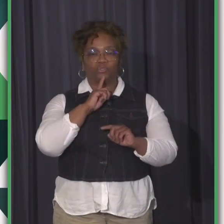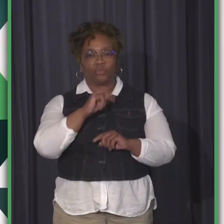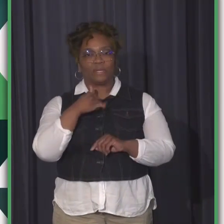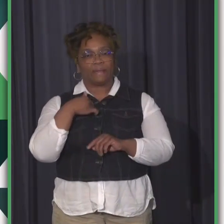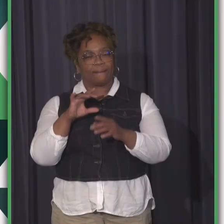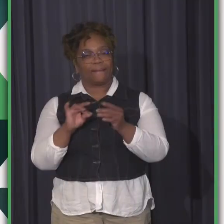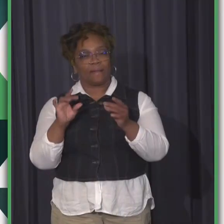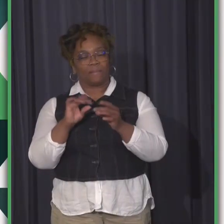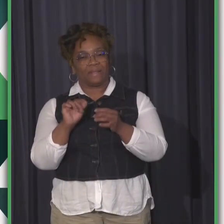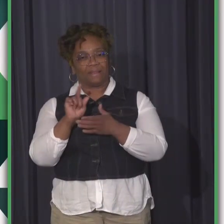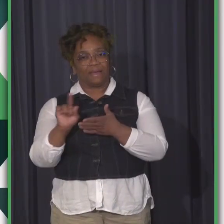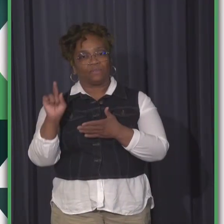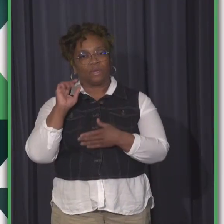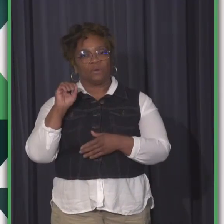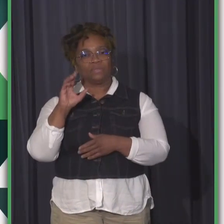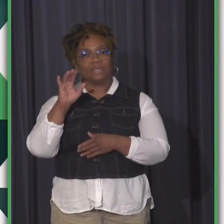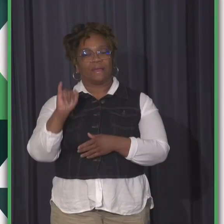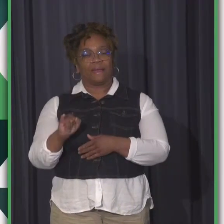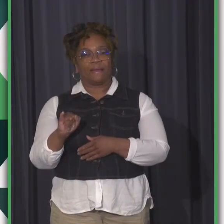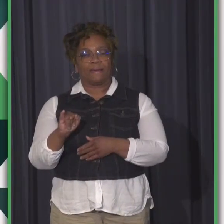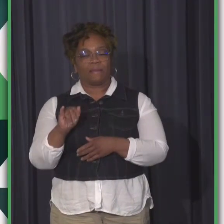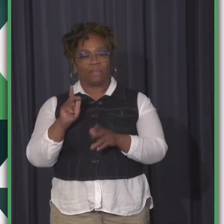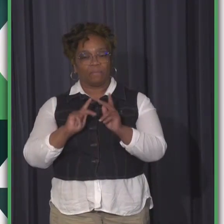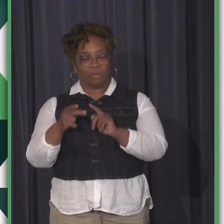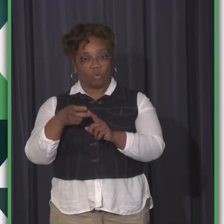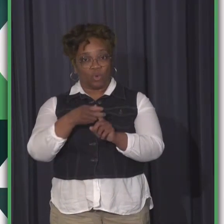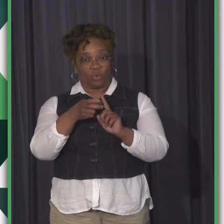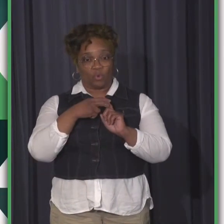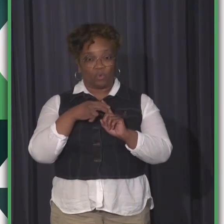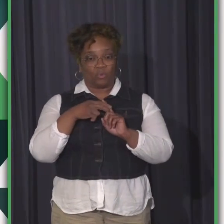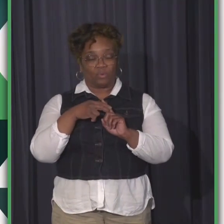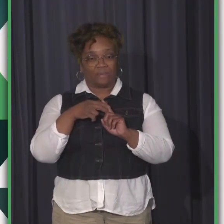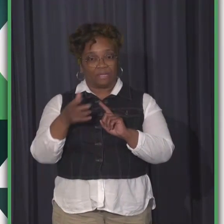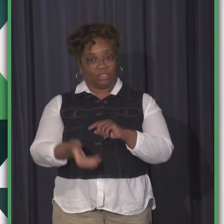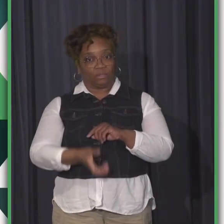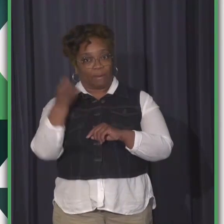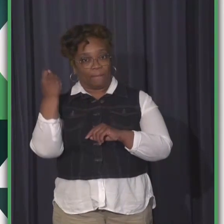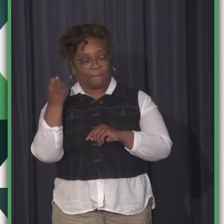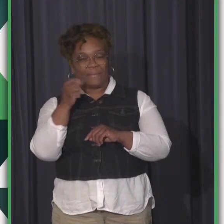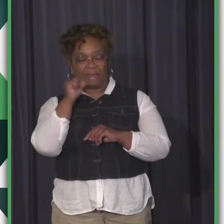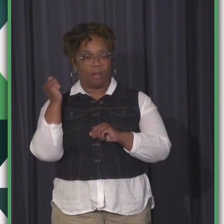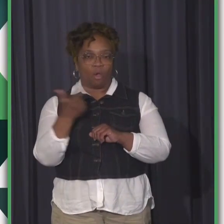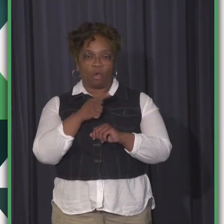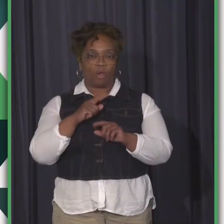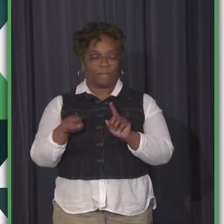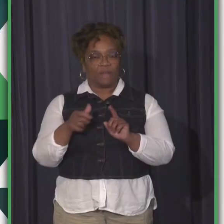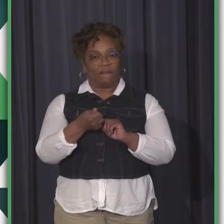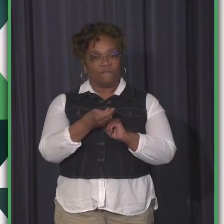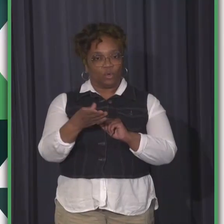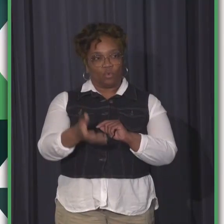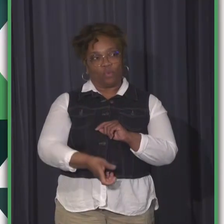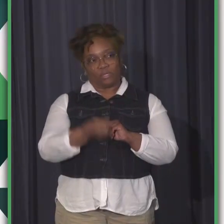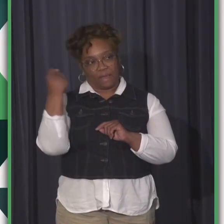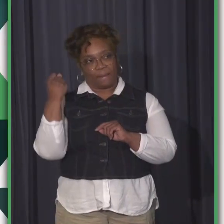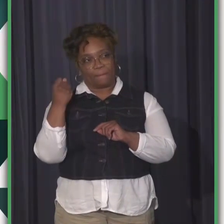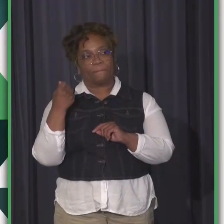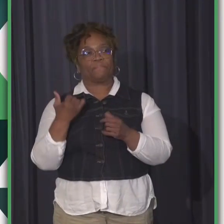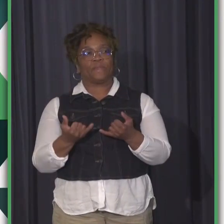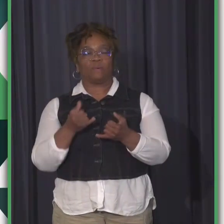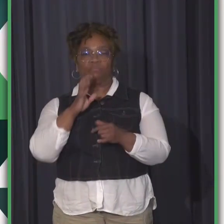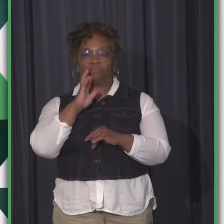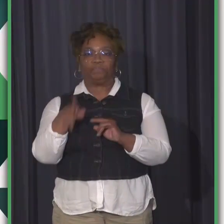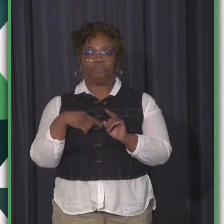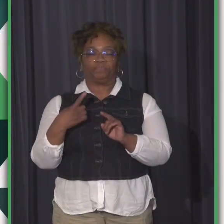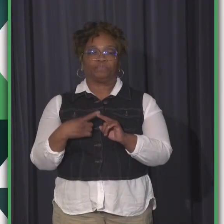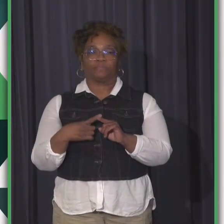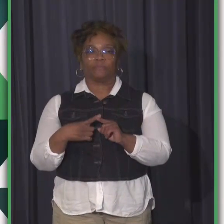LCI, they removed these people that was doing the recruiting. Not all of them, but a few of them. Okay, let's talk about